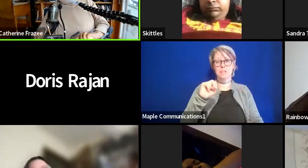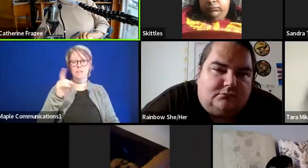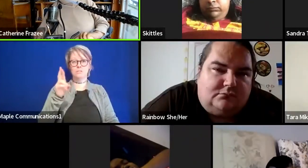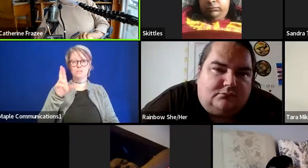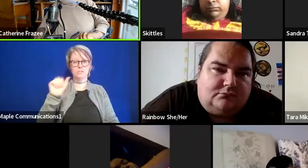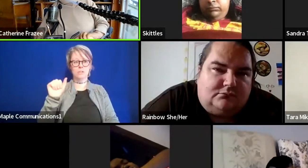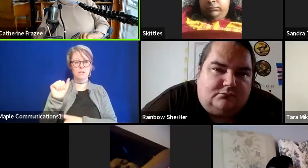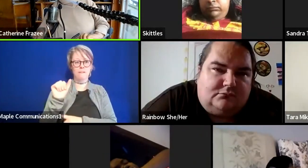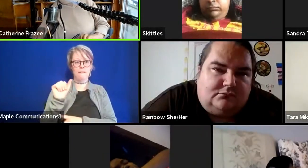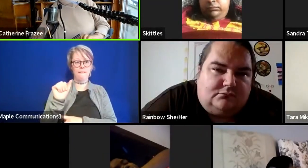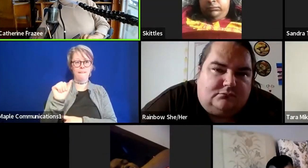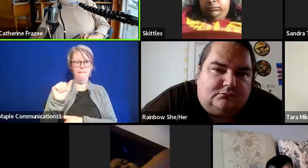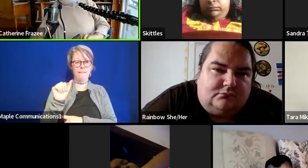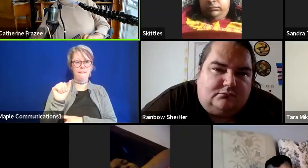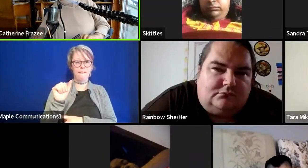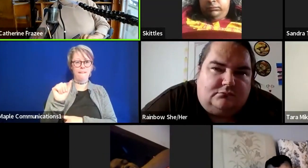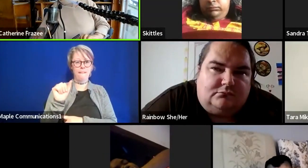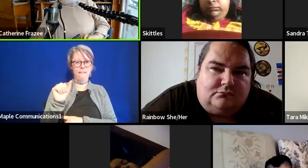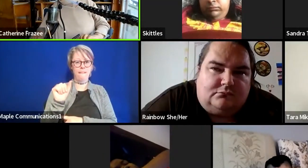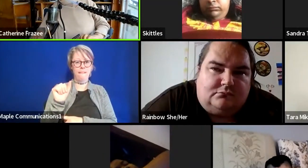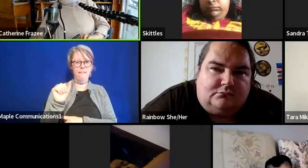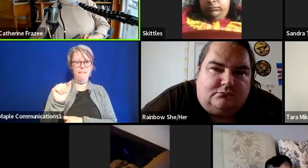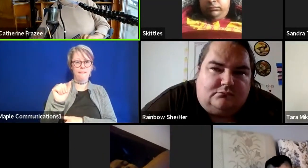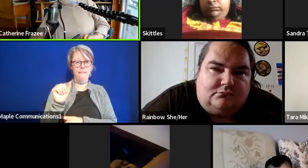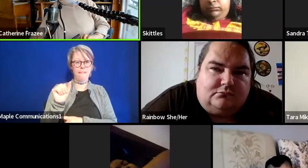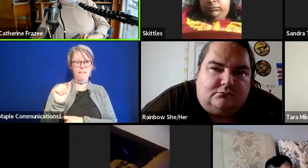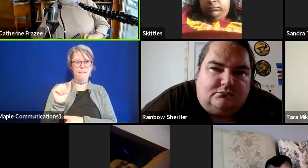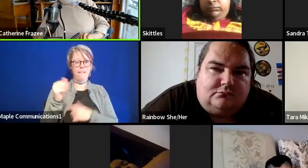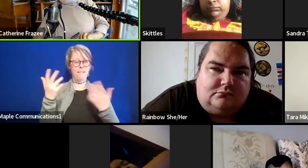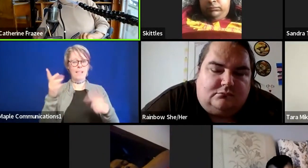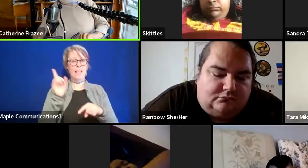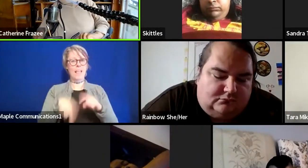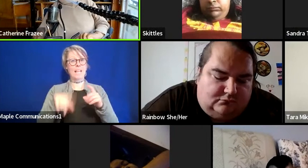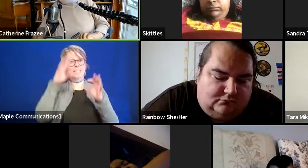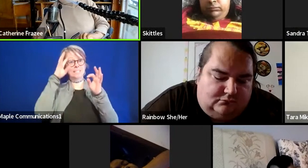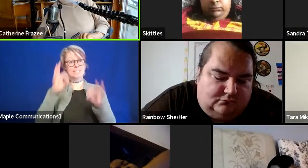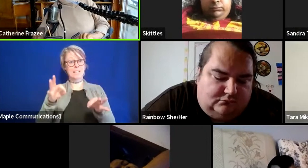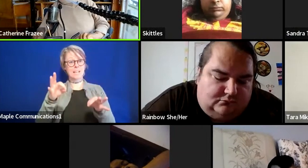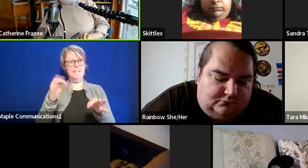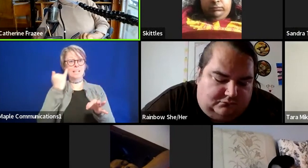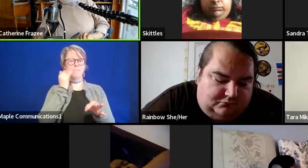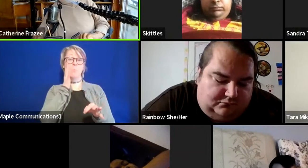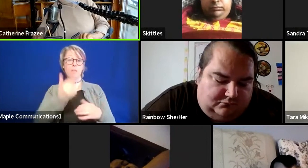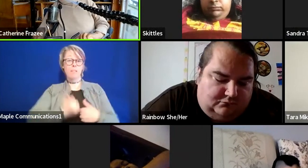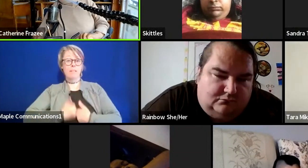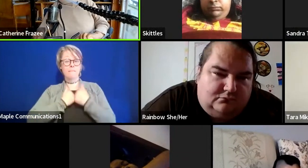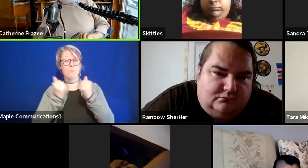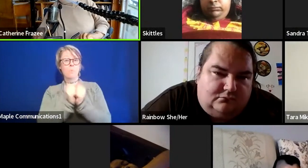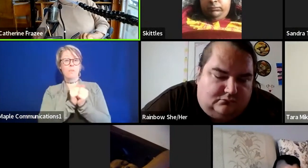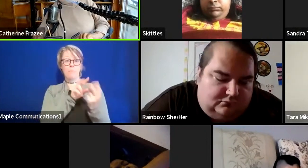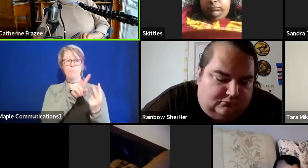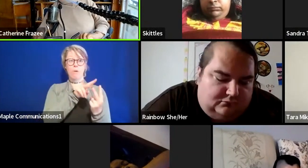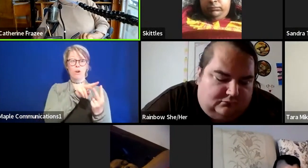whether to live with her partner or has to choose whether to live with her partner